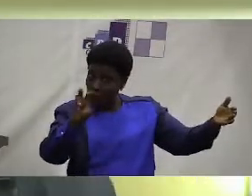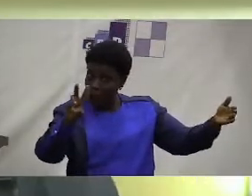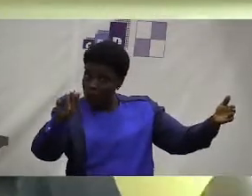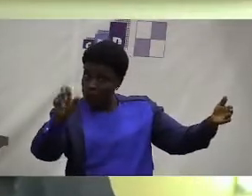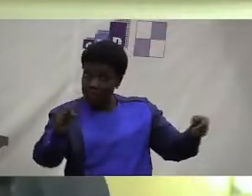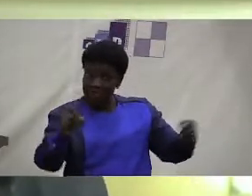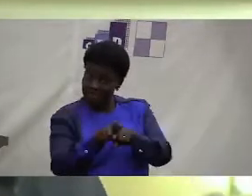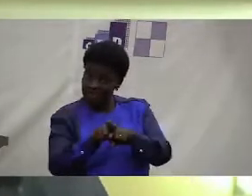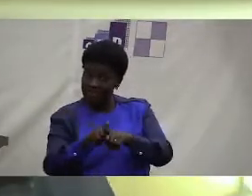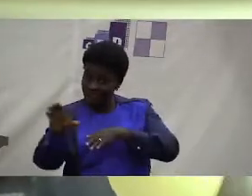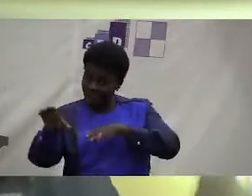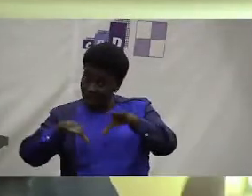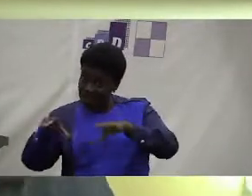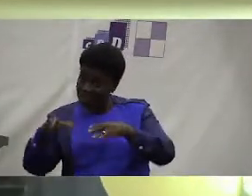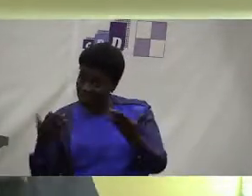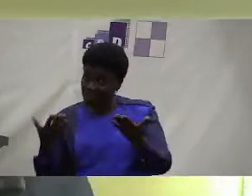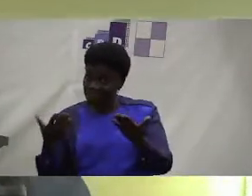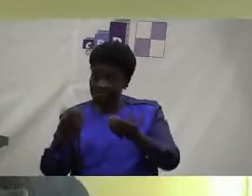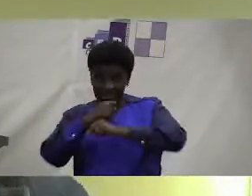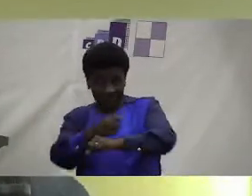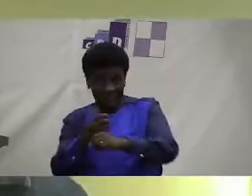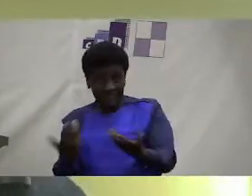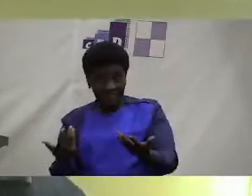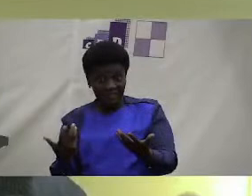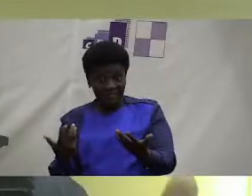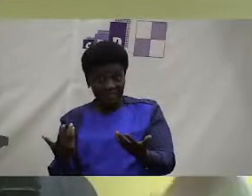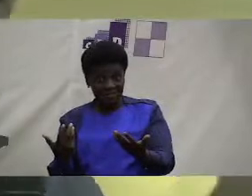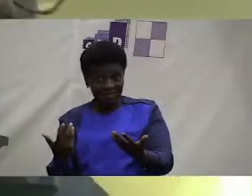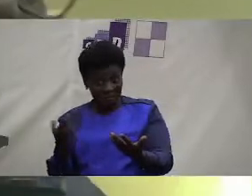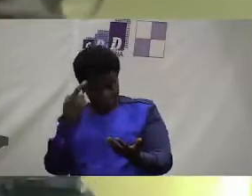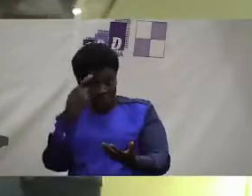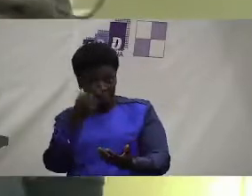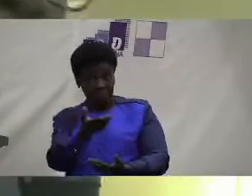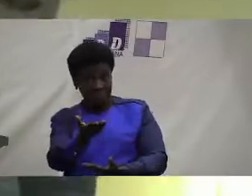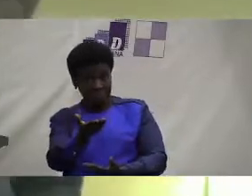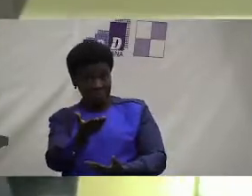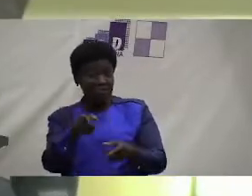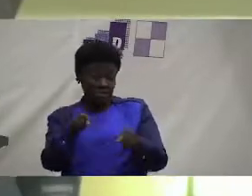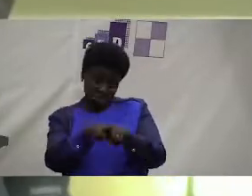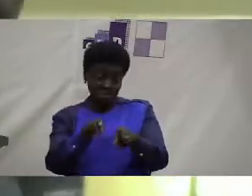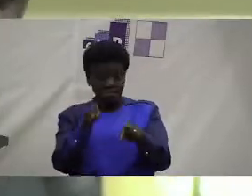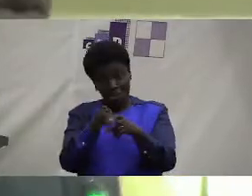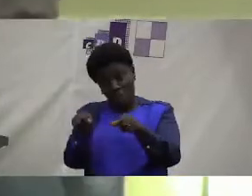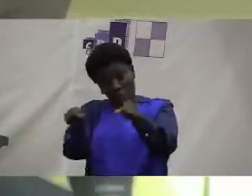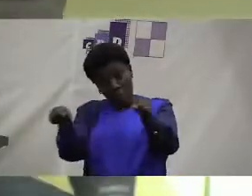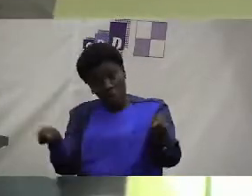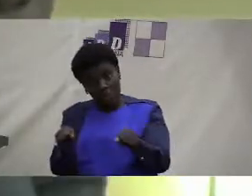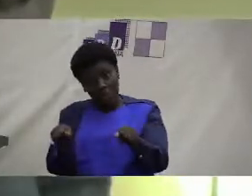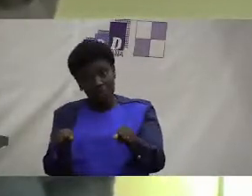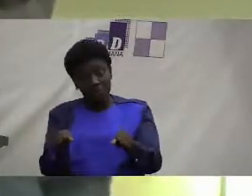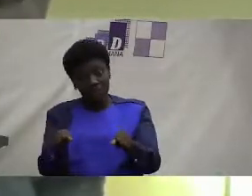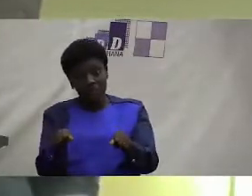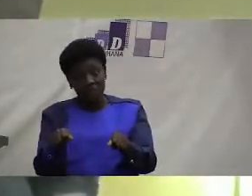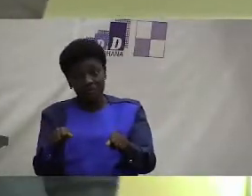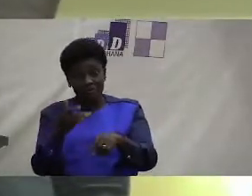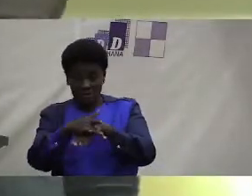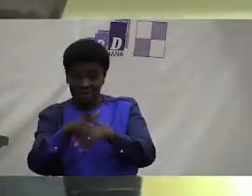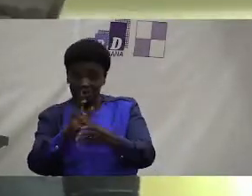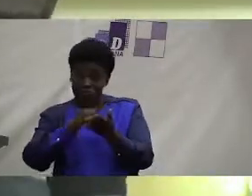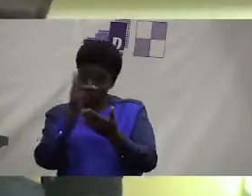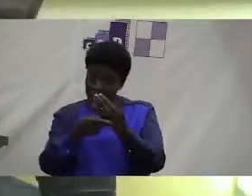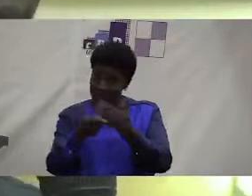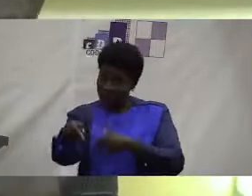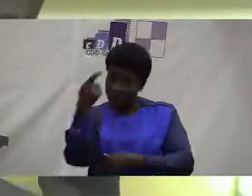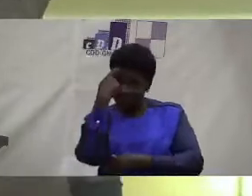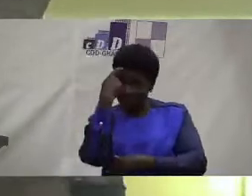a way to defend our democracy? And also in the context of the early warning program, do you think that